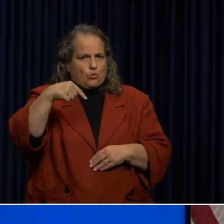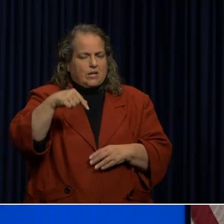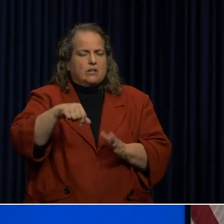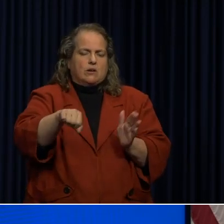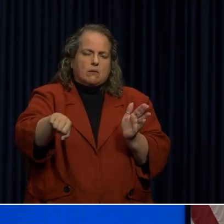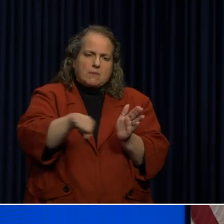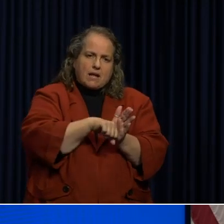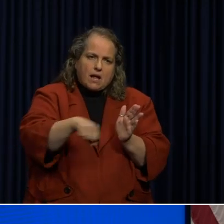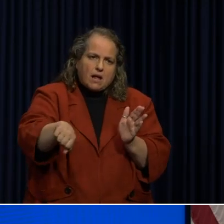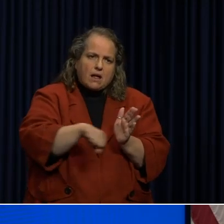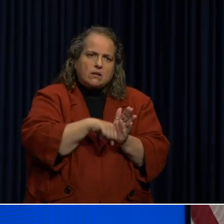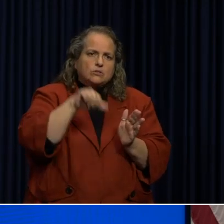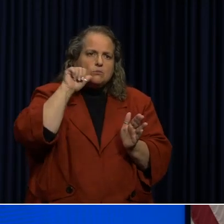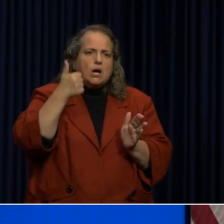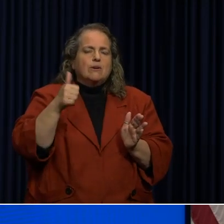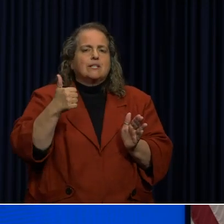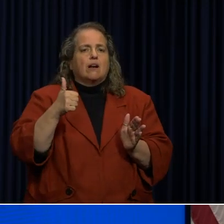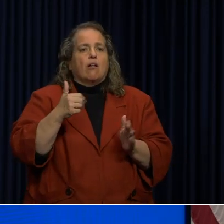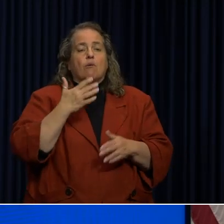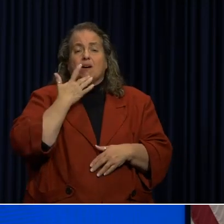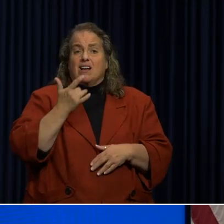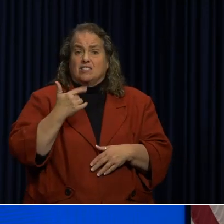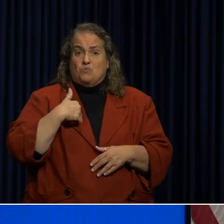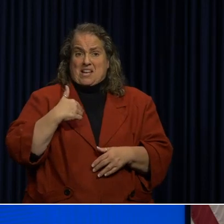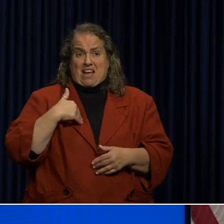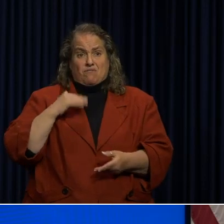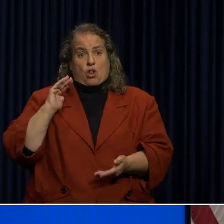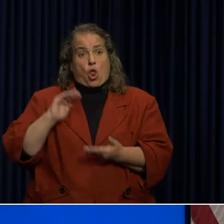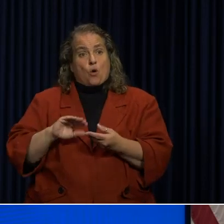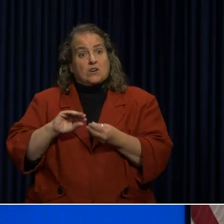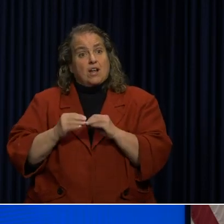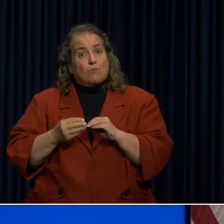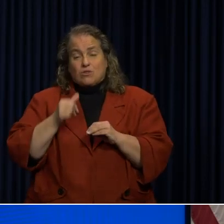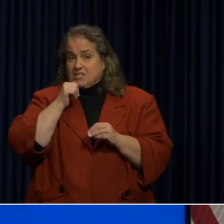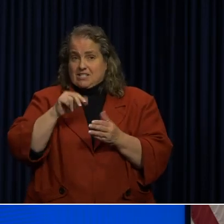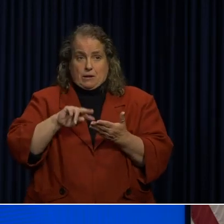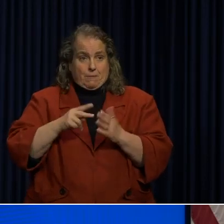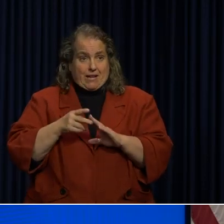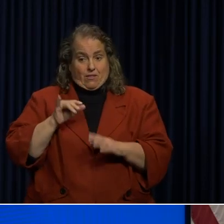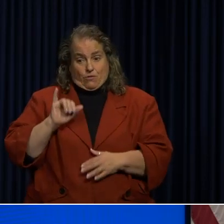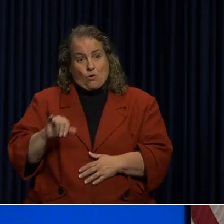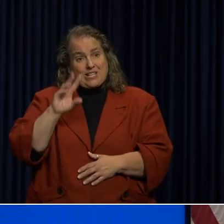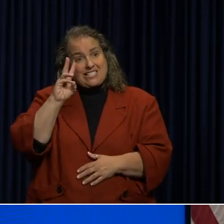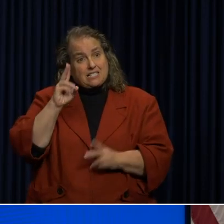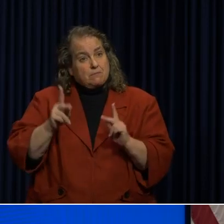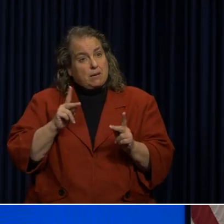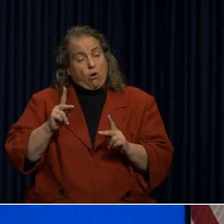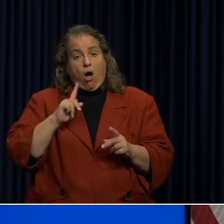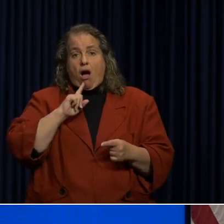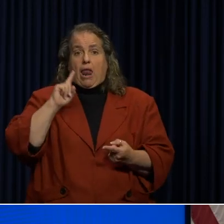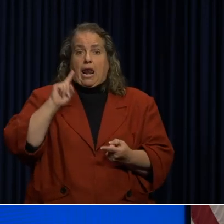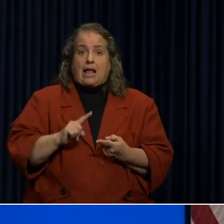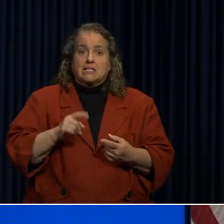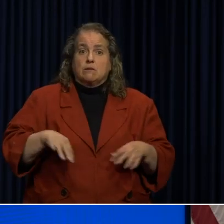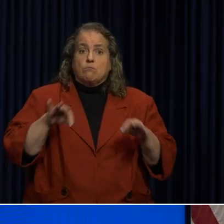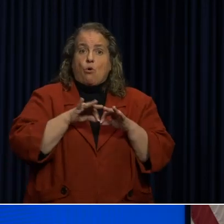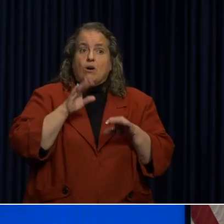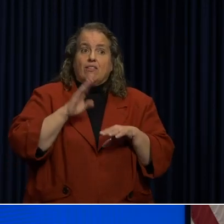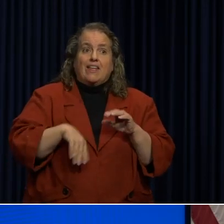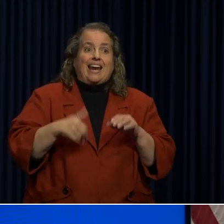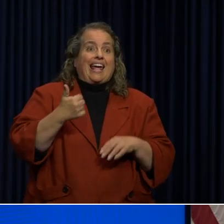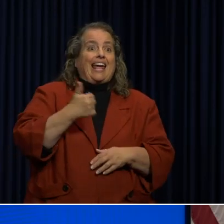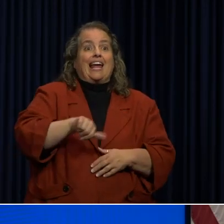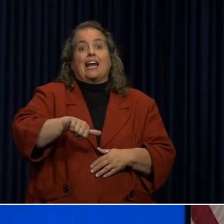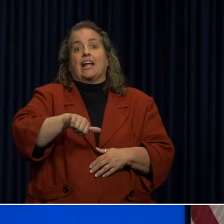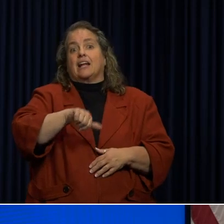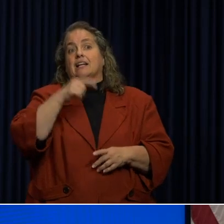bells, that just because we have a lower number doesn't mean these 6 individuals are any less important than any other day. Their families